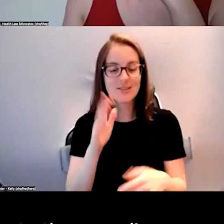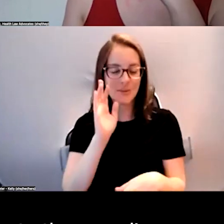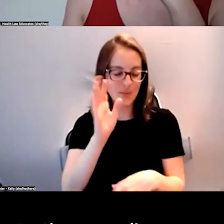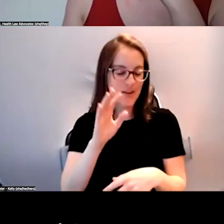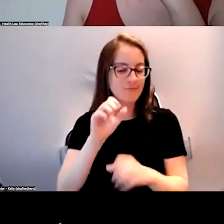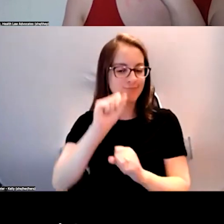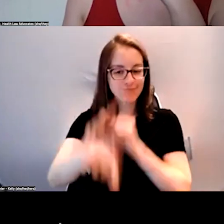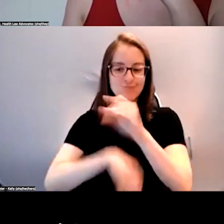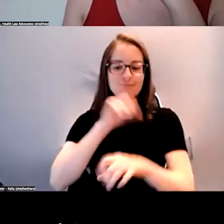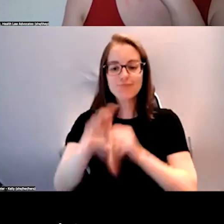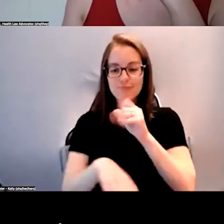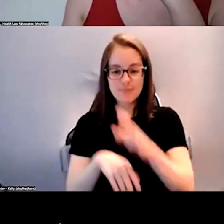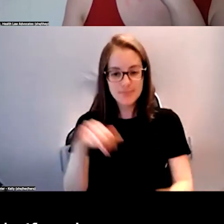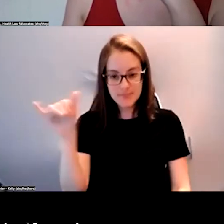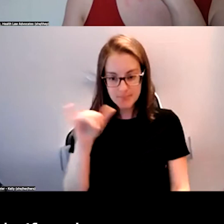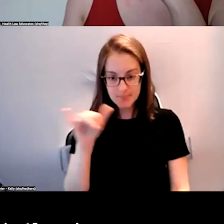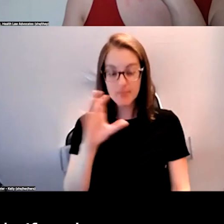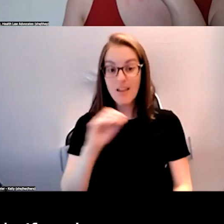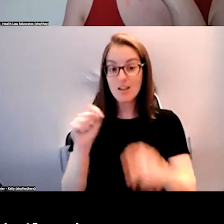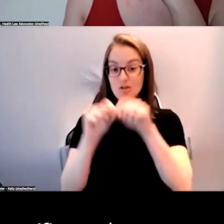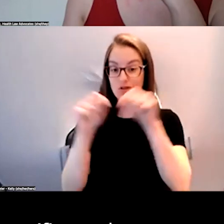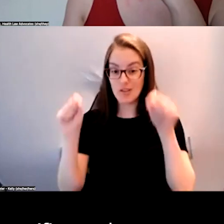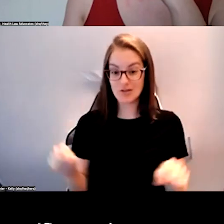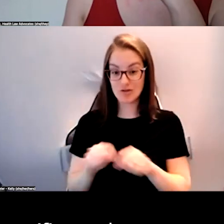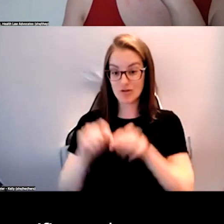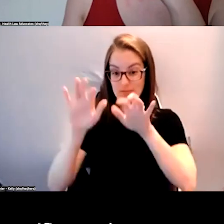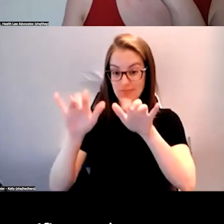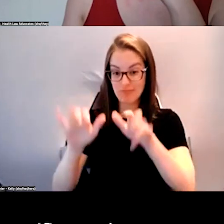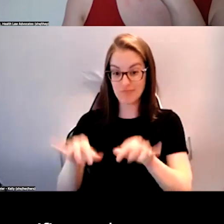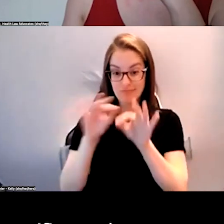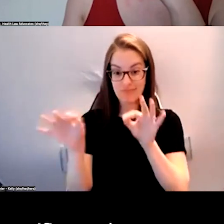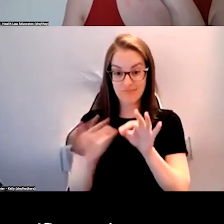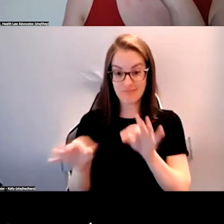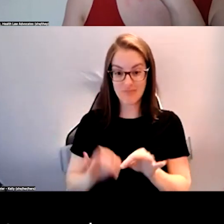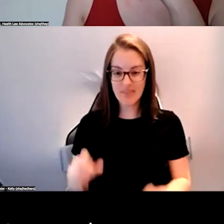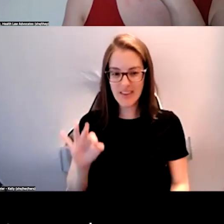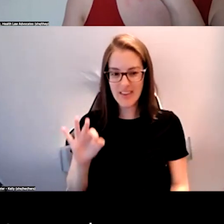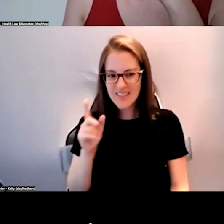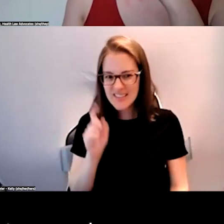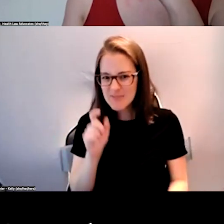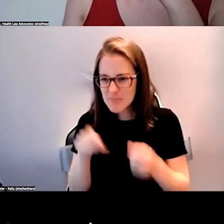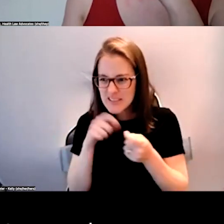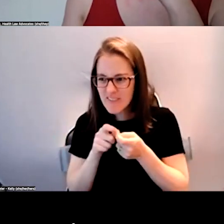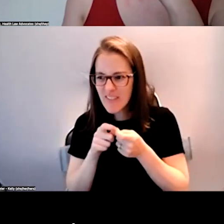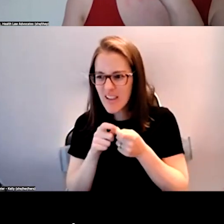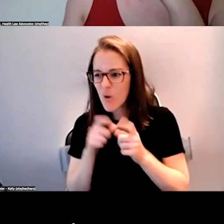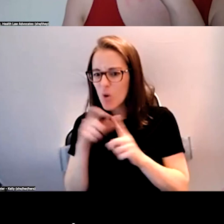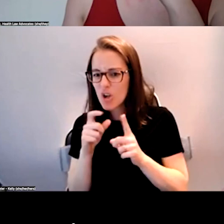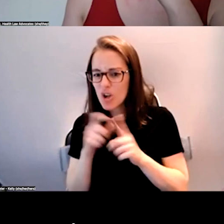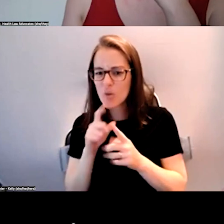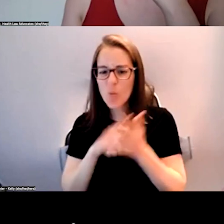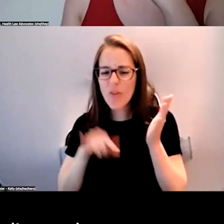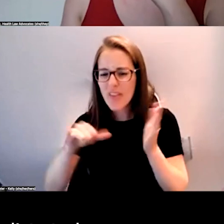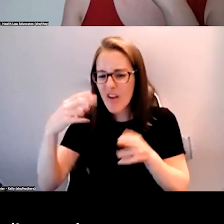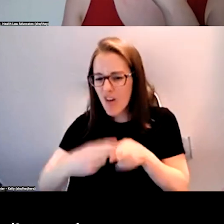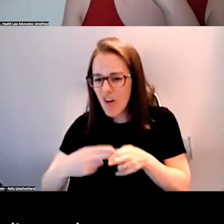recording, as well as the transcript, which might help if you're looking for some specific words or language that we used. So thank